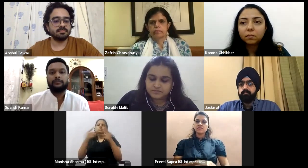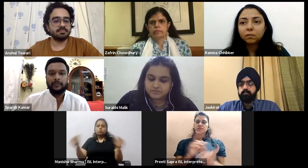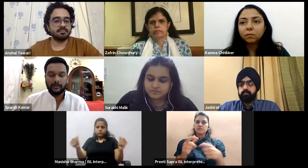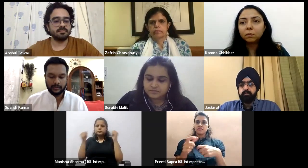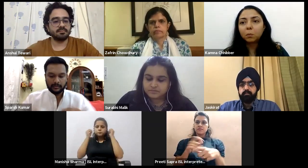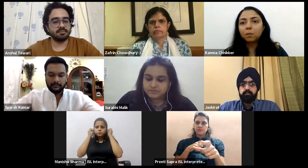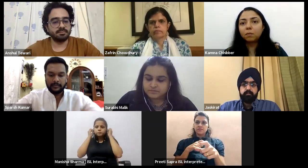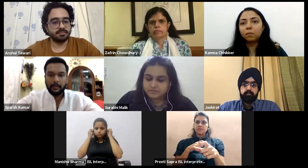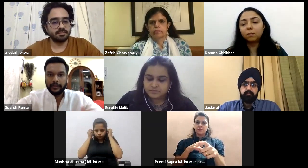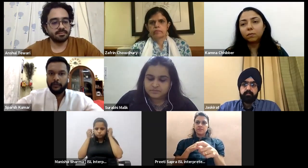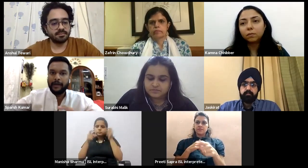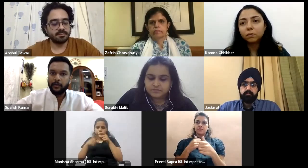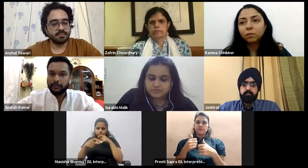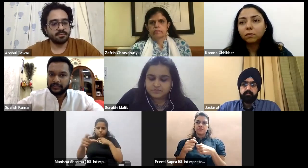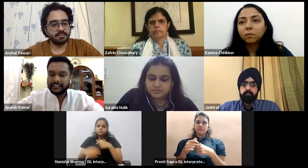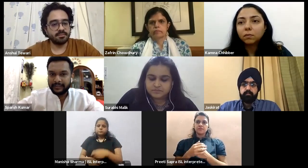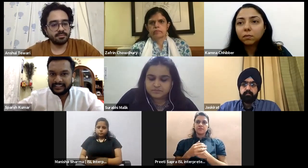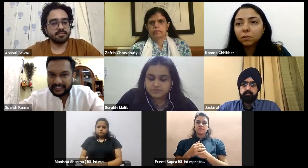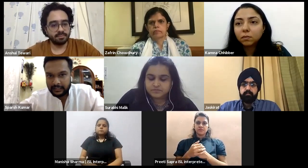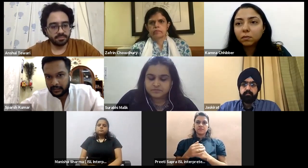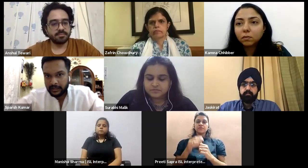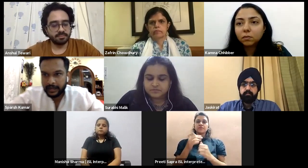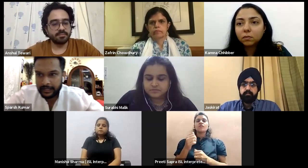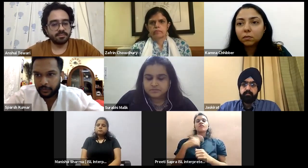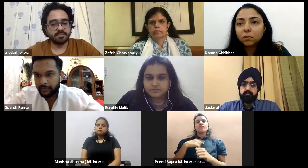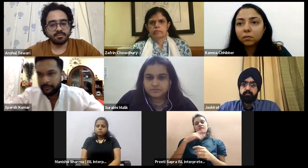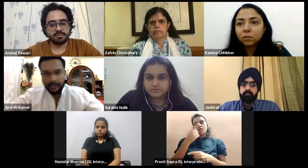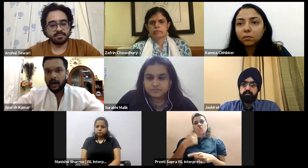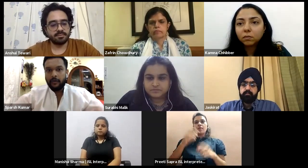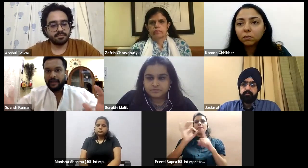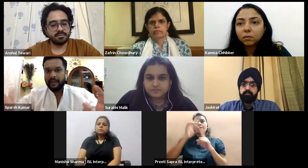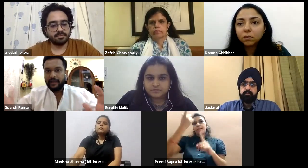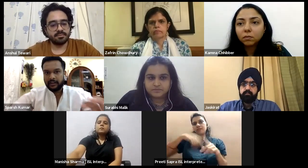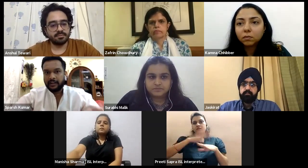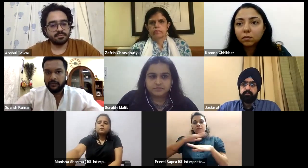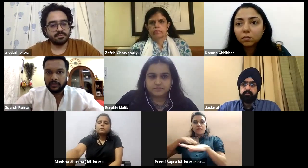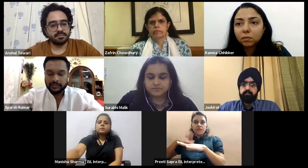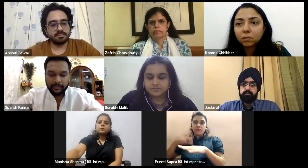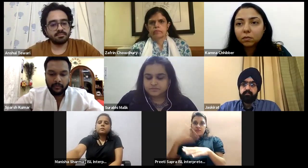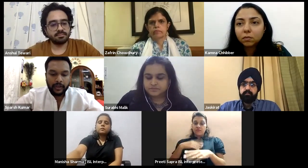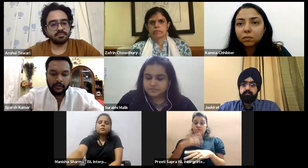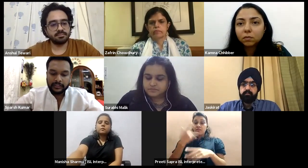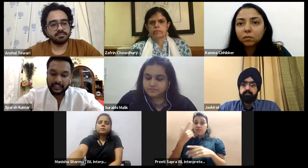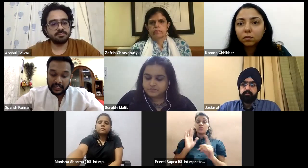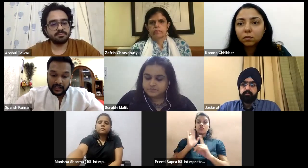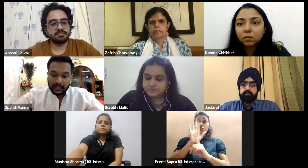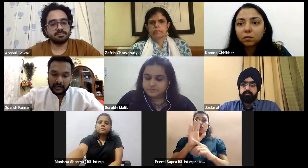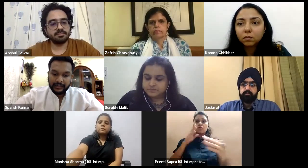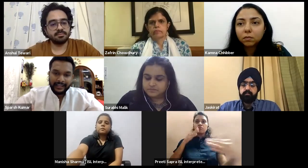Okay, so I'm going to tell you my own personal experience and related to maybe how every other frontline worker is maybe working on